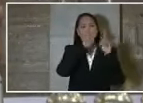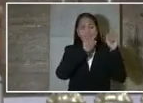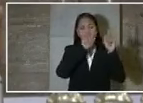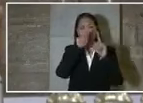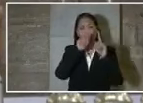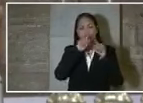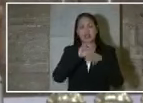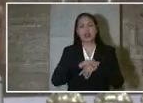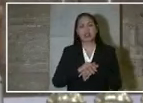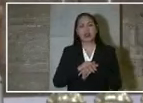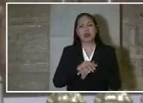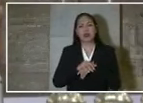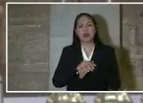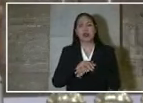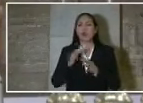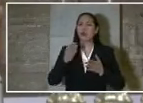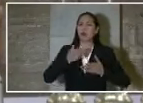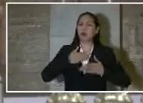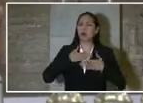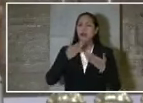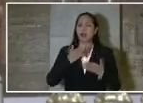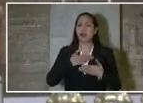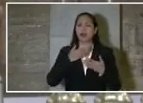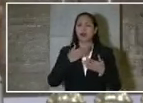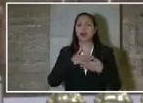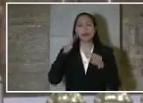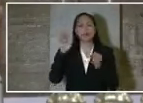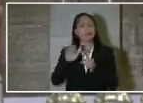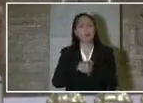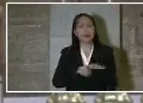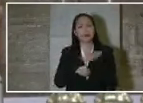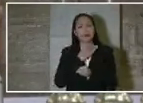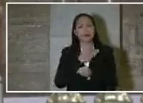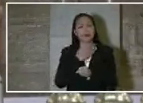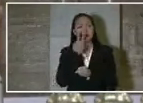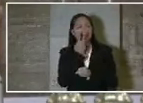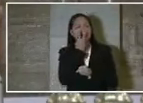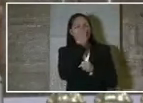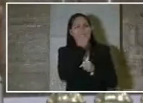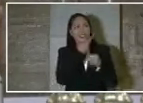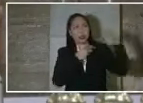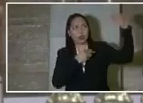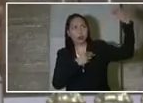They were overjoyed when they saw the star.